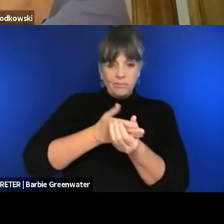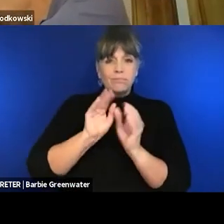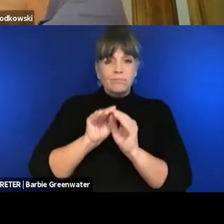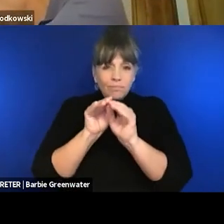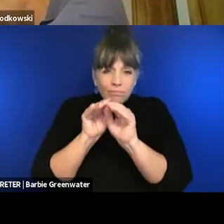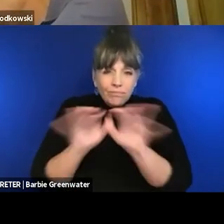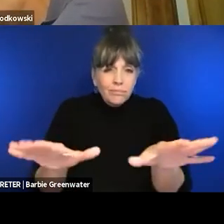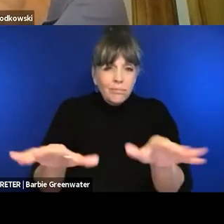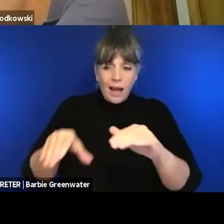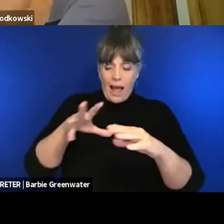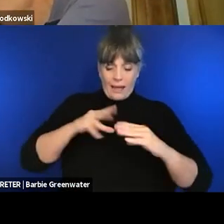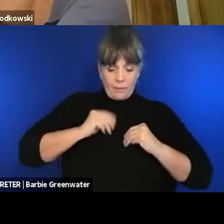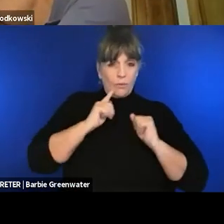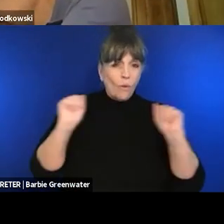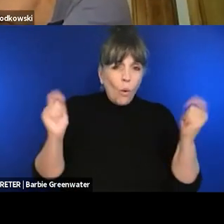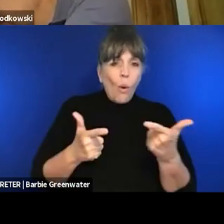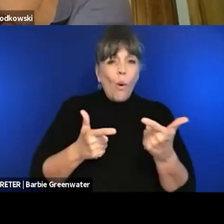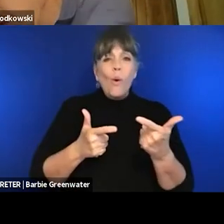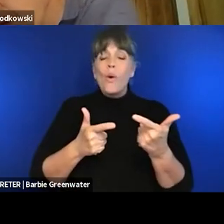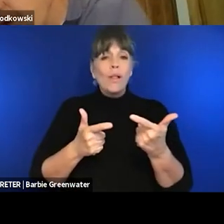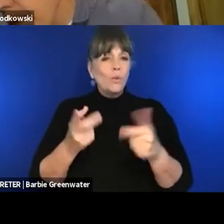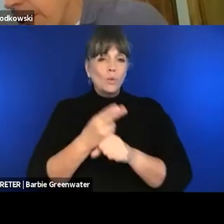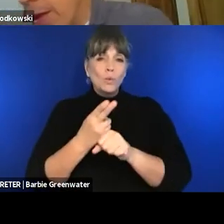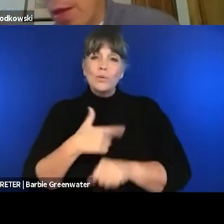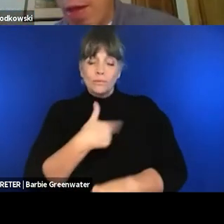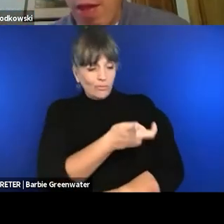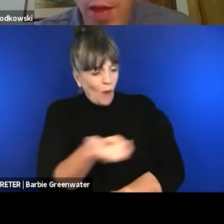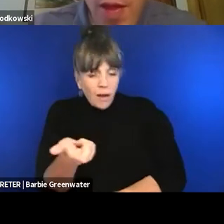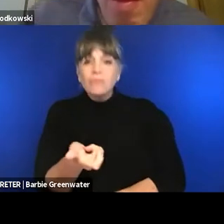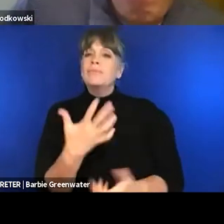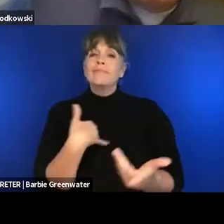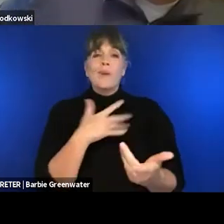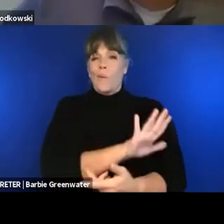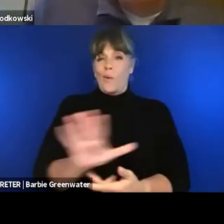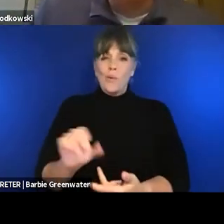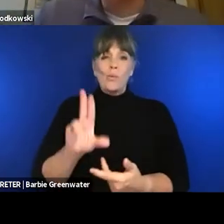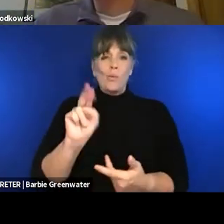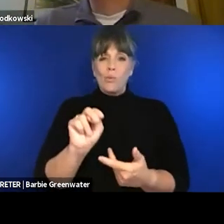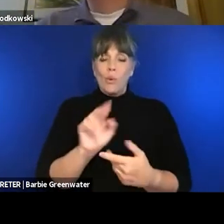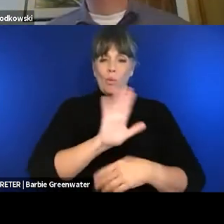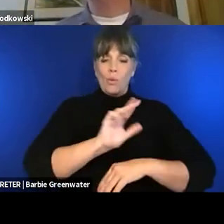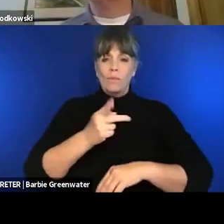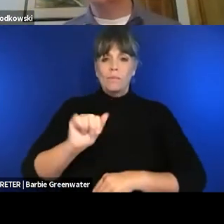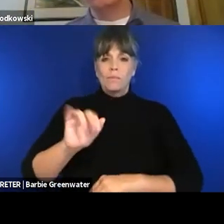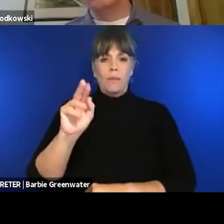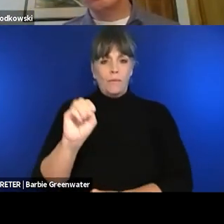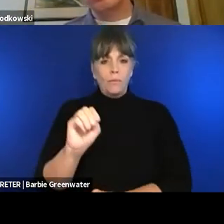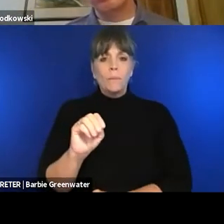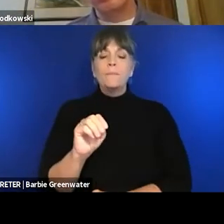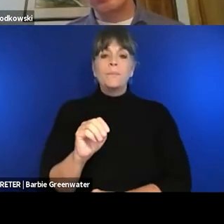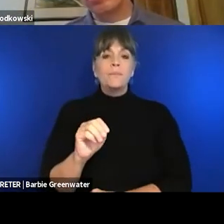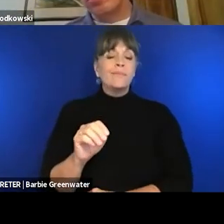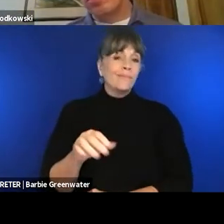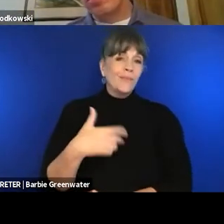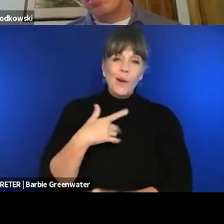consumers, for all platforms. And then we don't even stop there. We can talk about going into distributing audio description